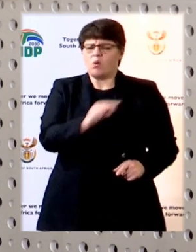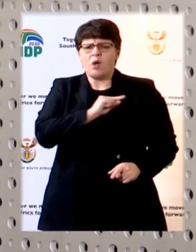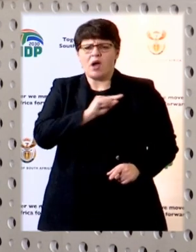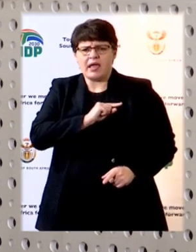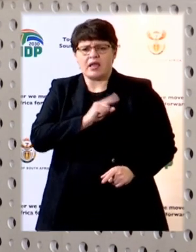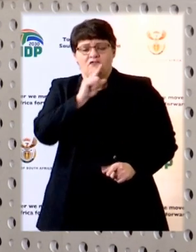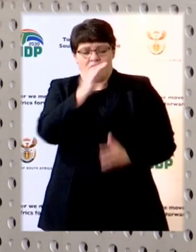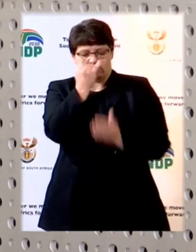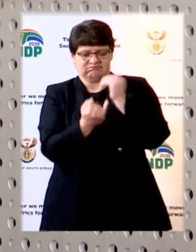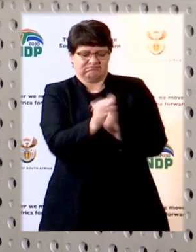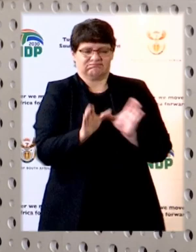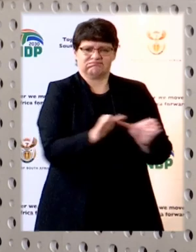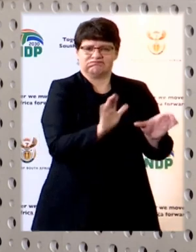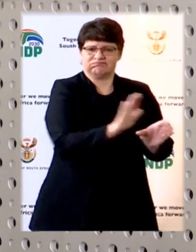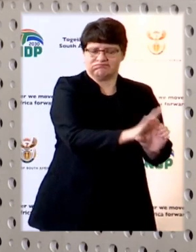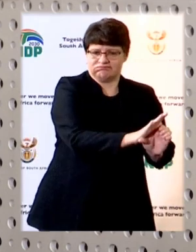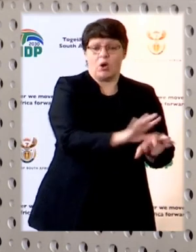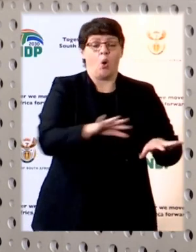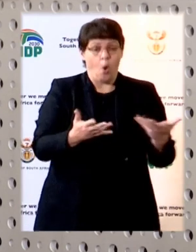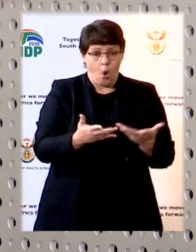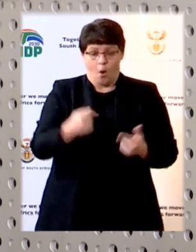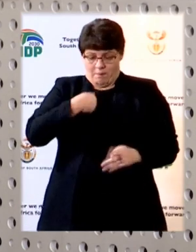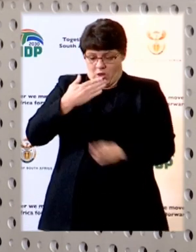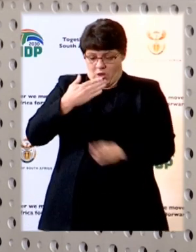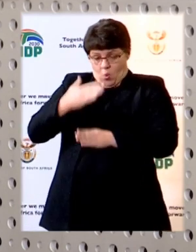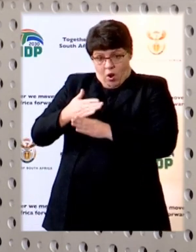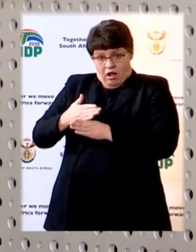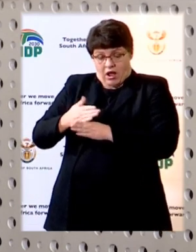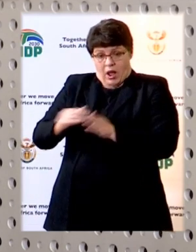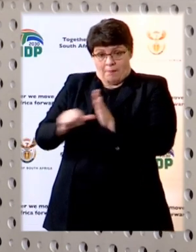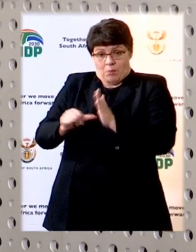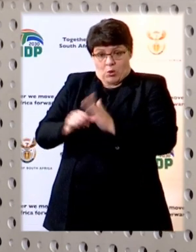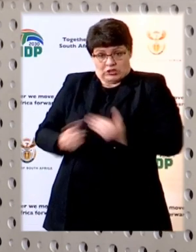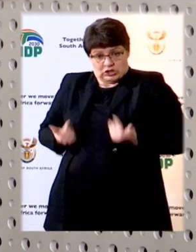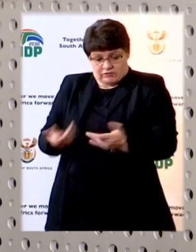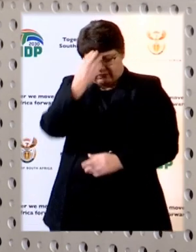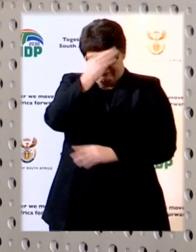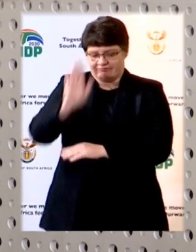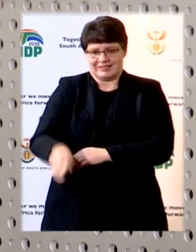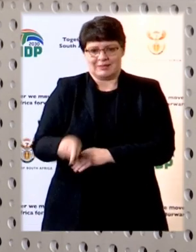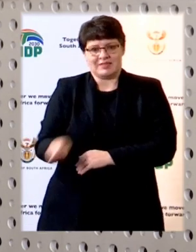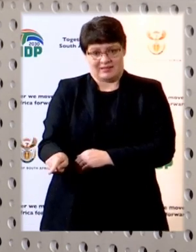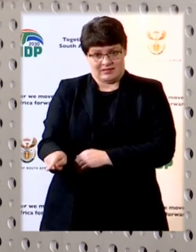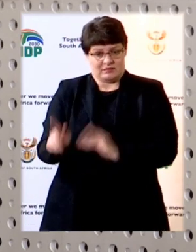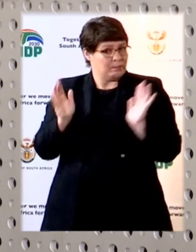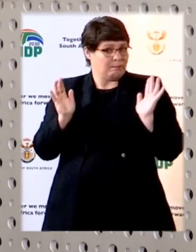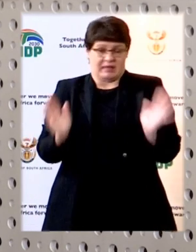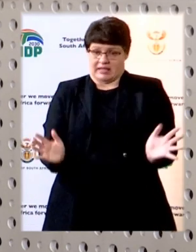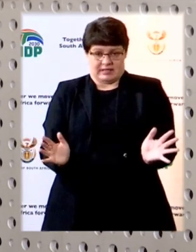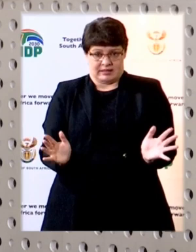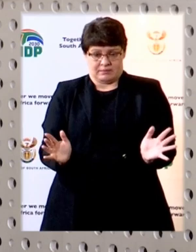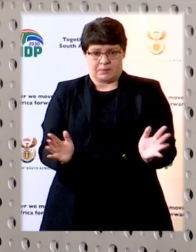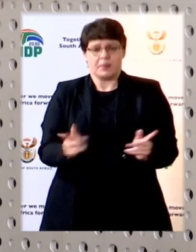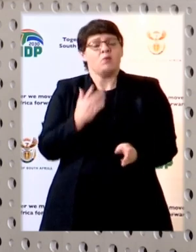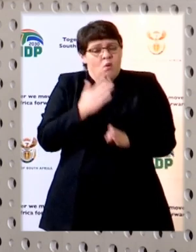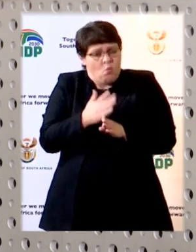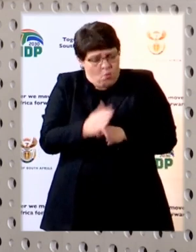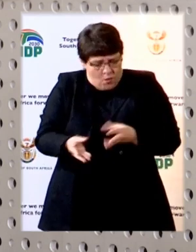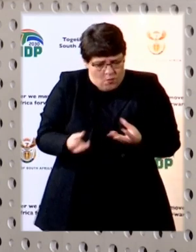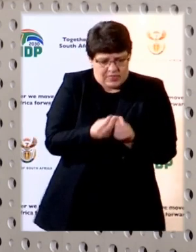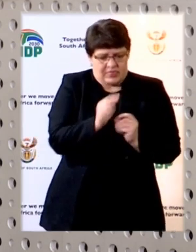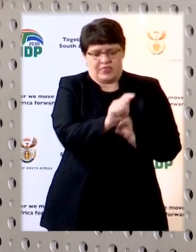of quarantine or support for essential services. We work together with the sector to